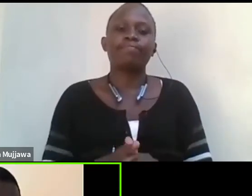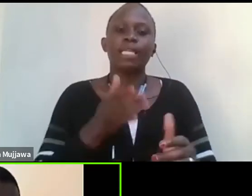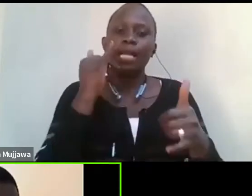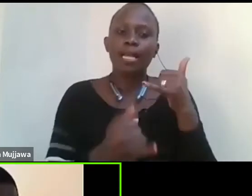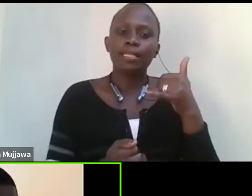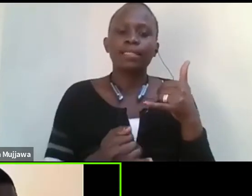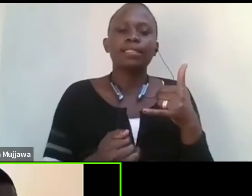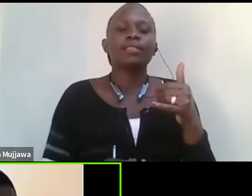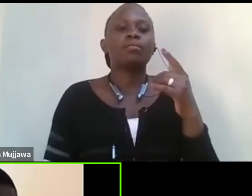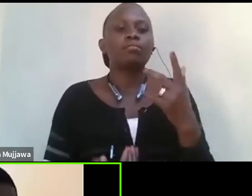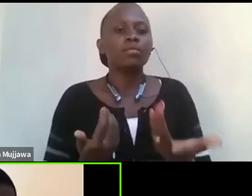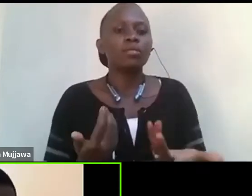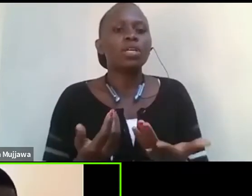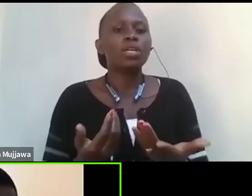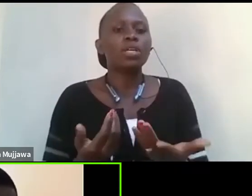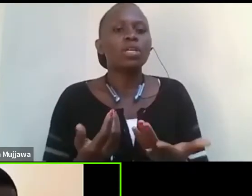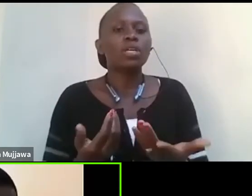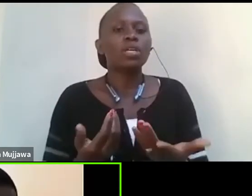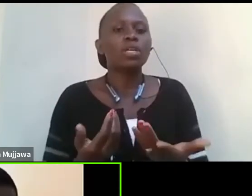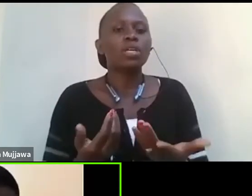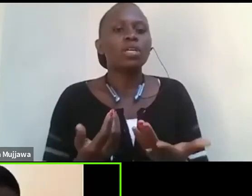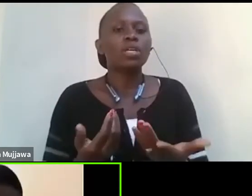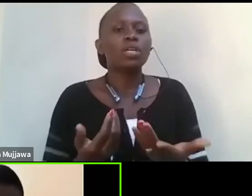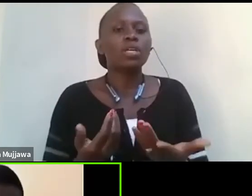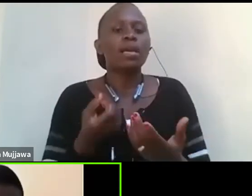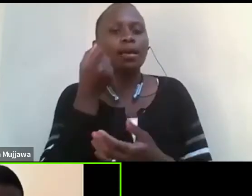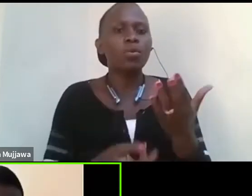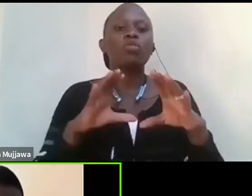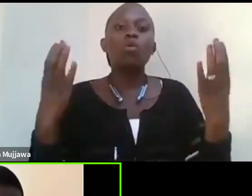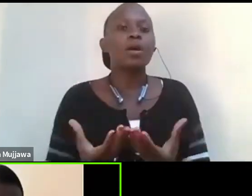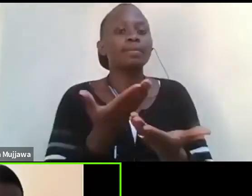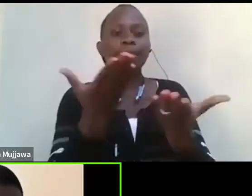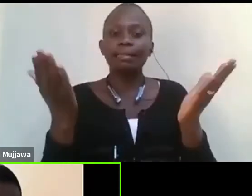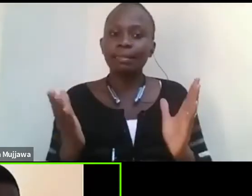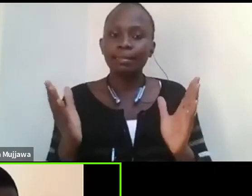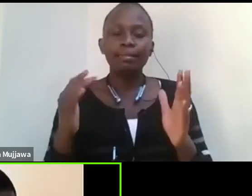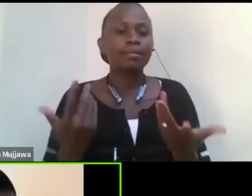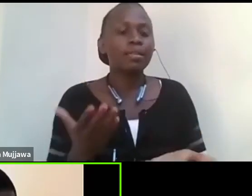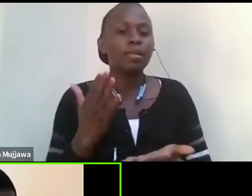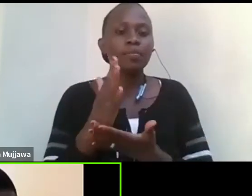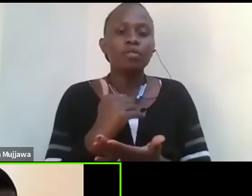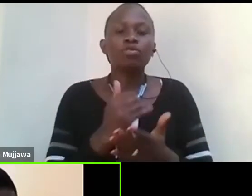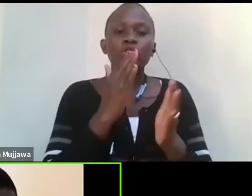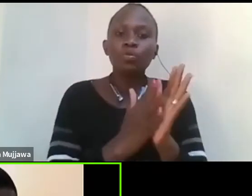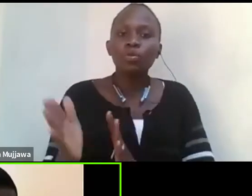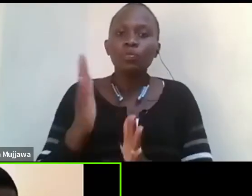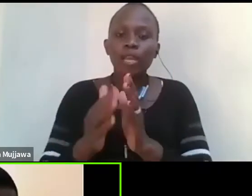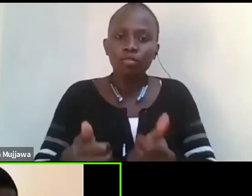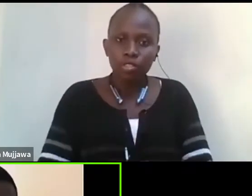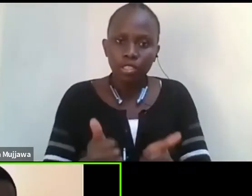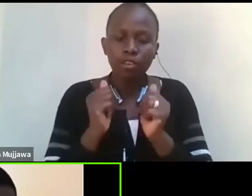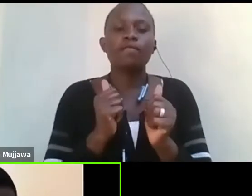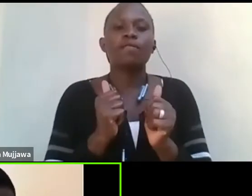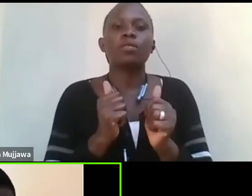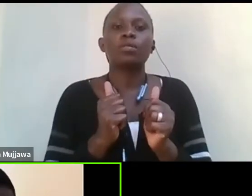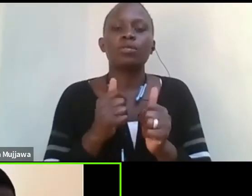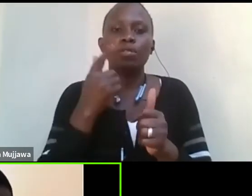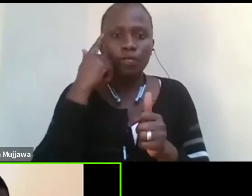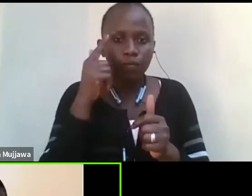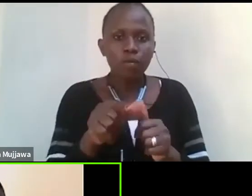an understanding of what's trending worldwide. Because as you prepare yourself for the